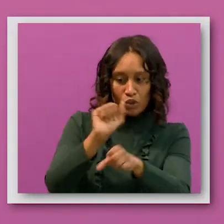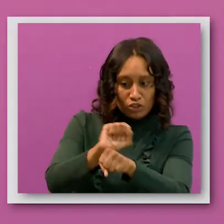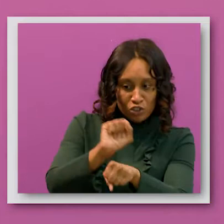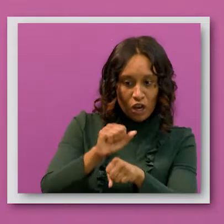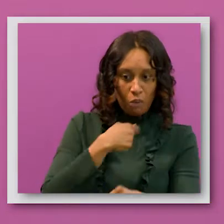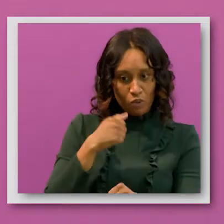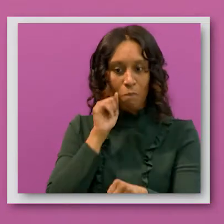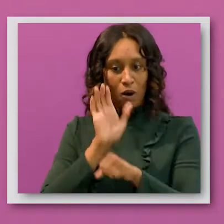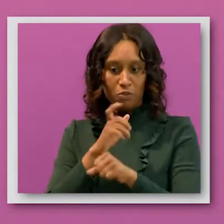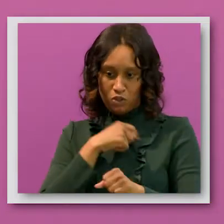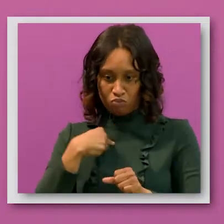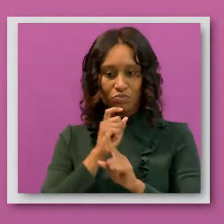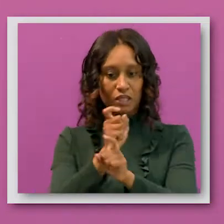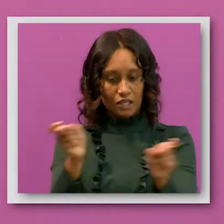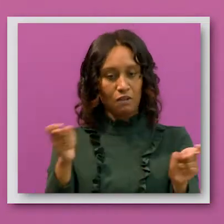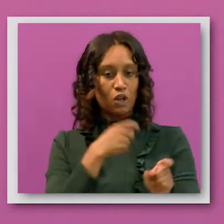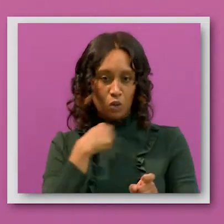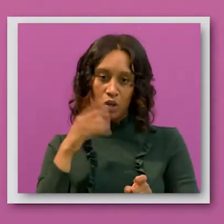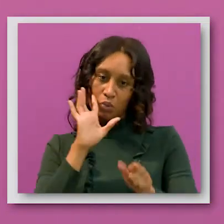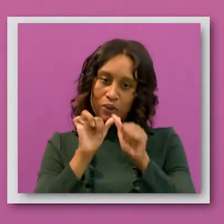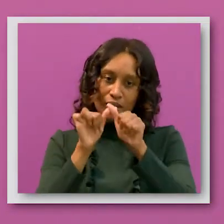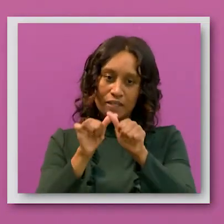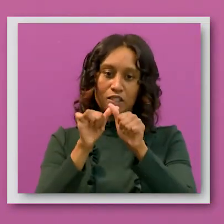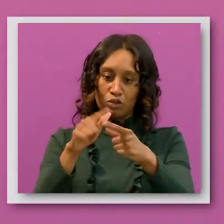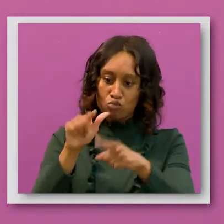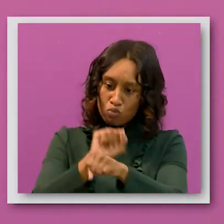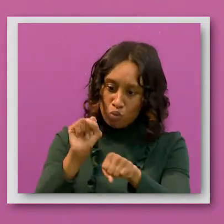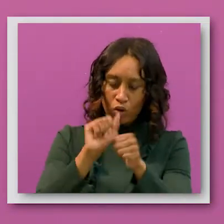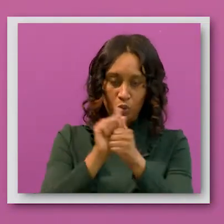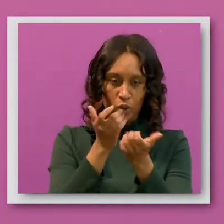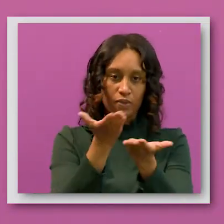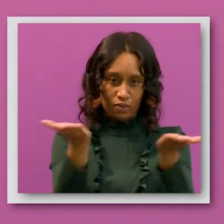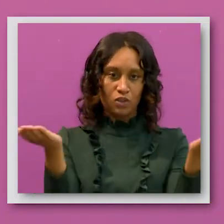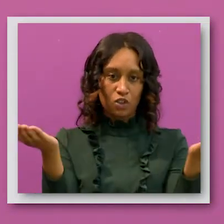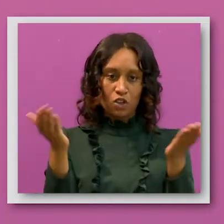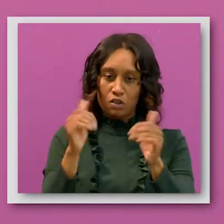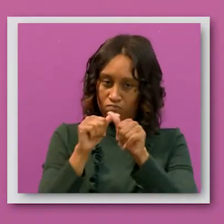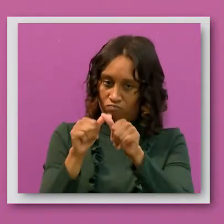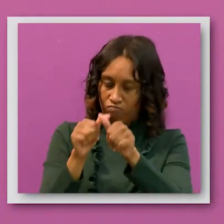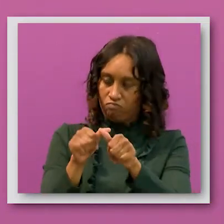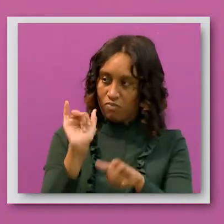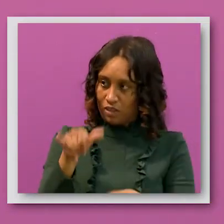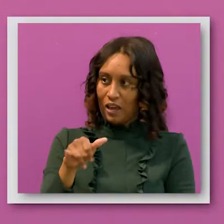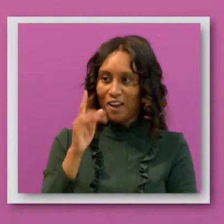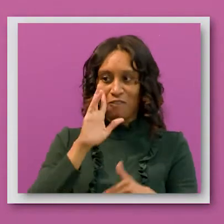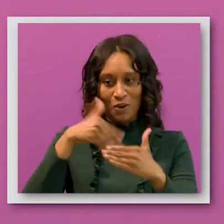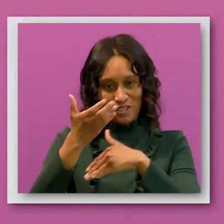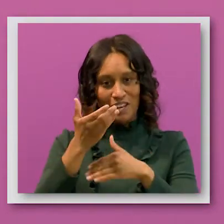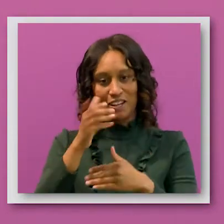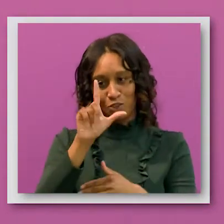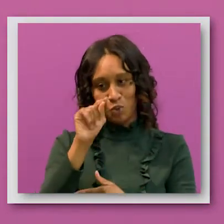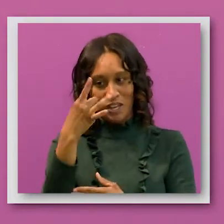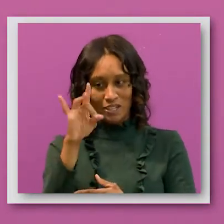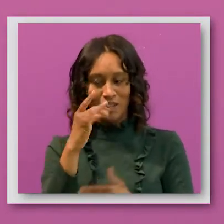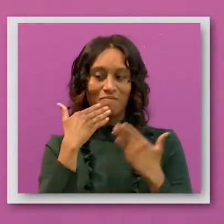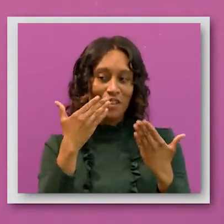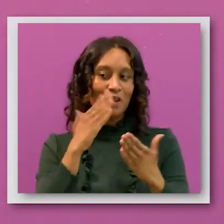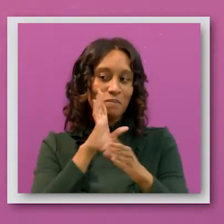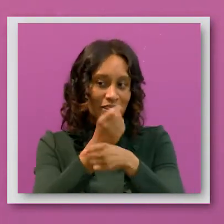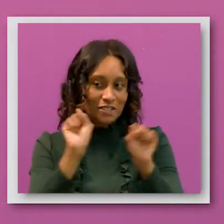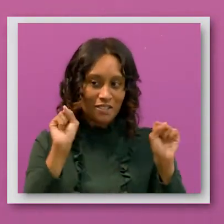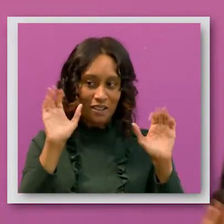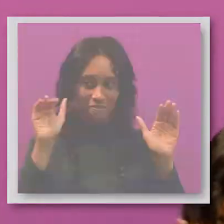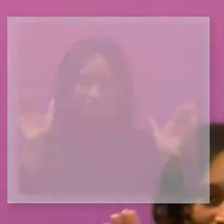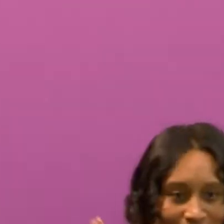we promised. And we continue to work with you to do that for this season too. Thank you, everybody. Be safe.